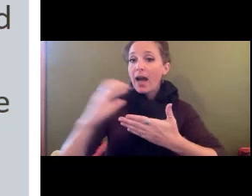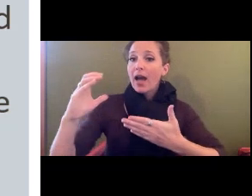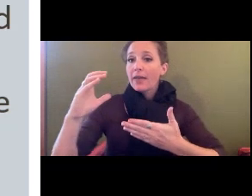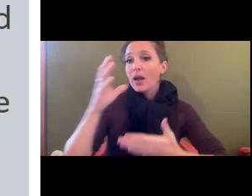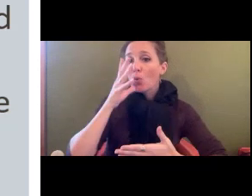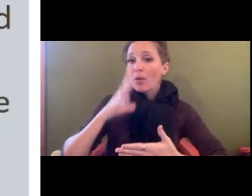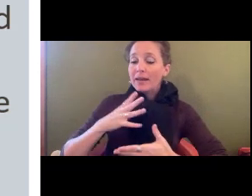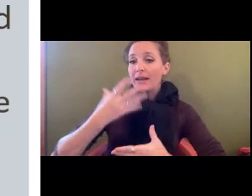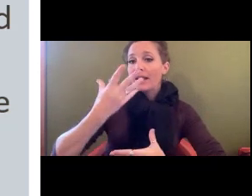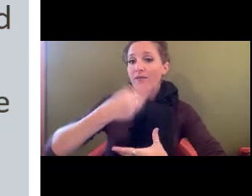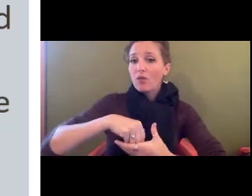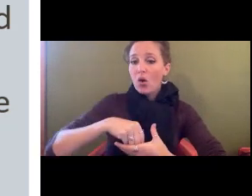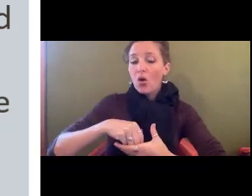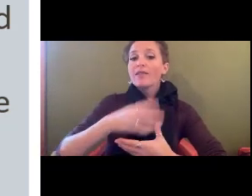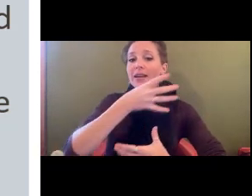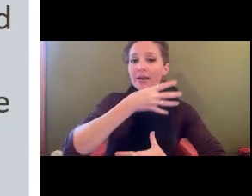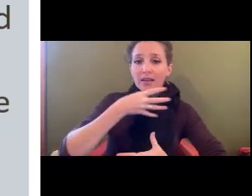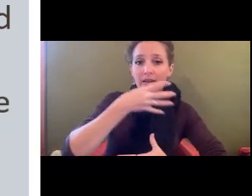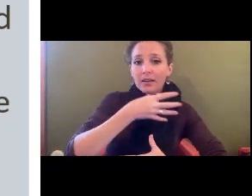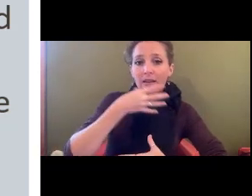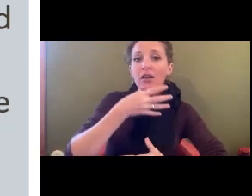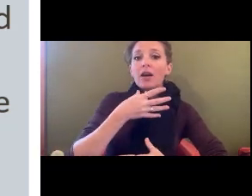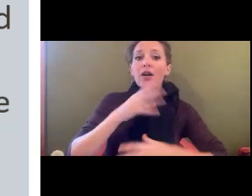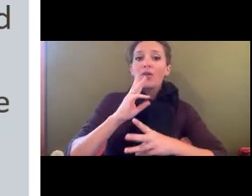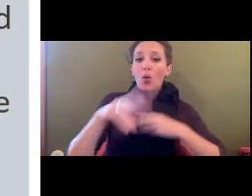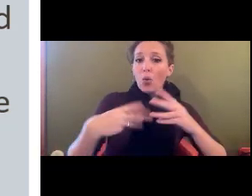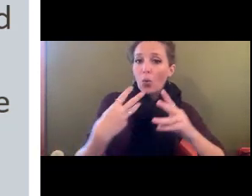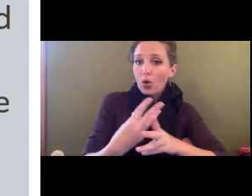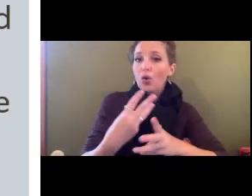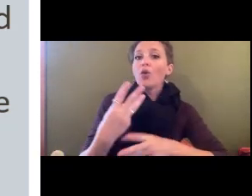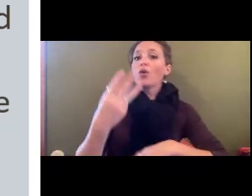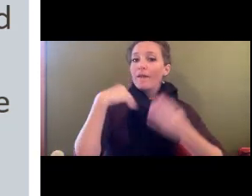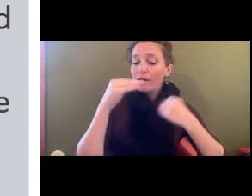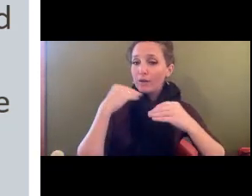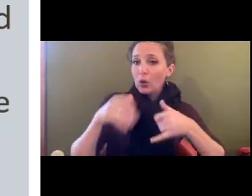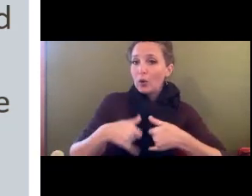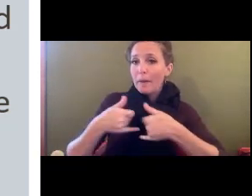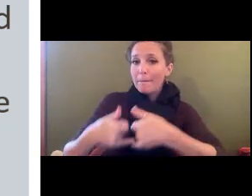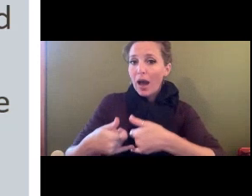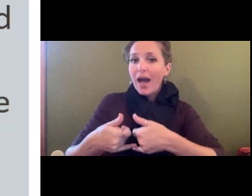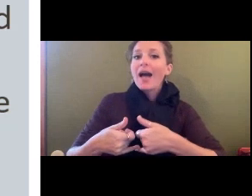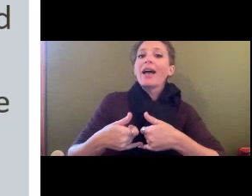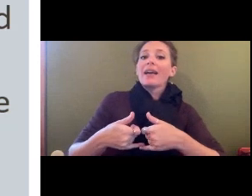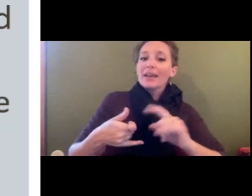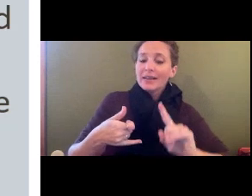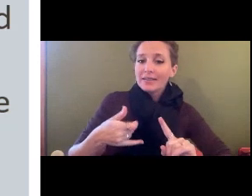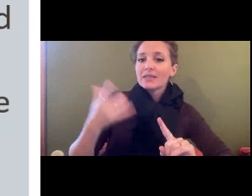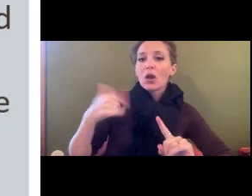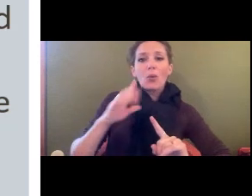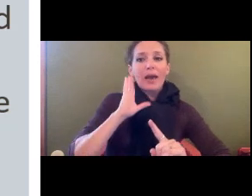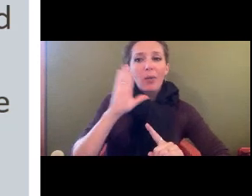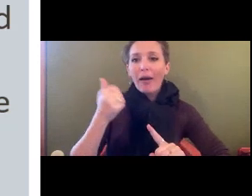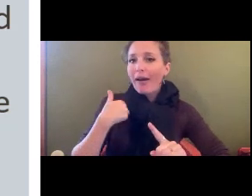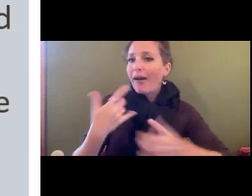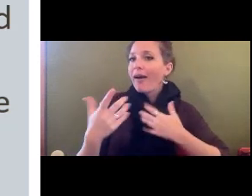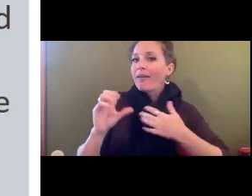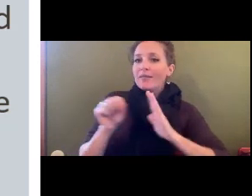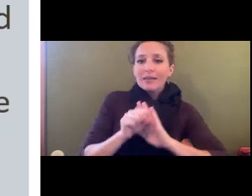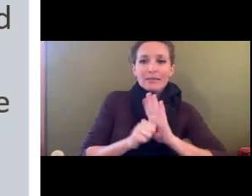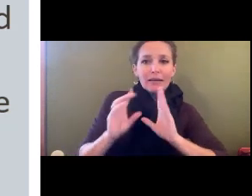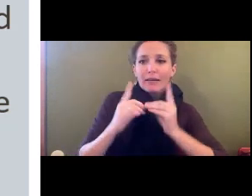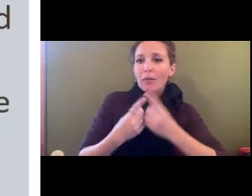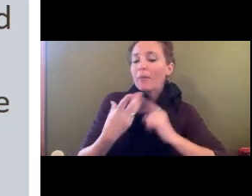World Food Prize at the end of this month, our Undersecretary Taylor will be joined by Assistant Secretary Holman from State Department and the